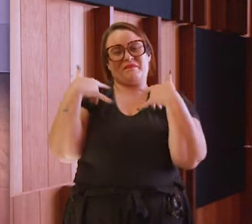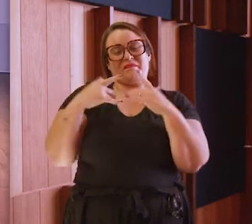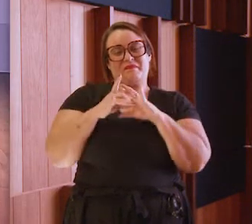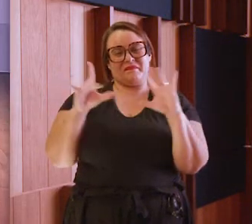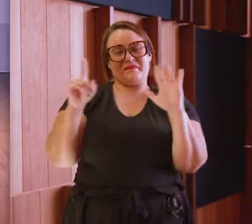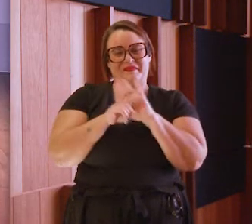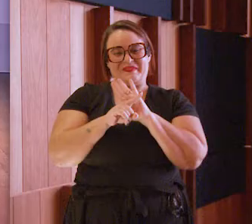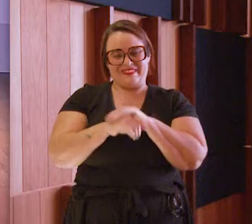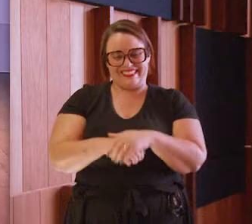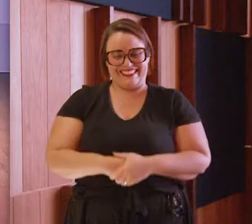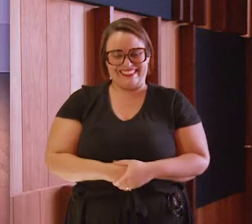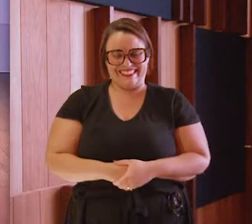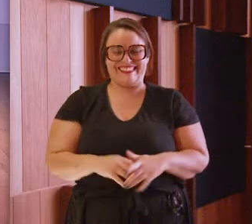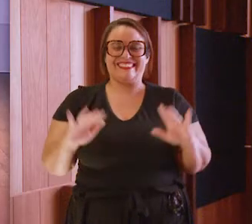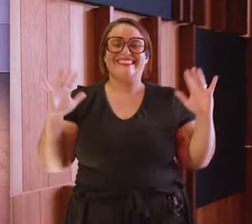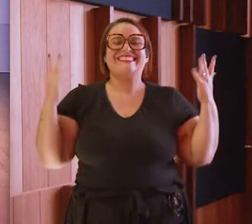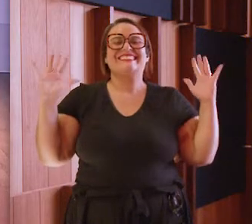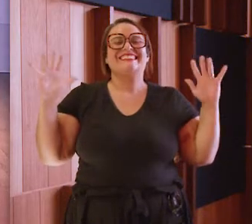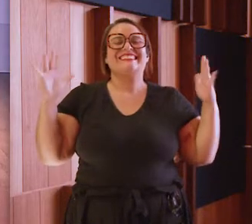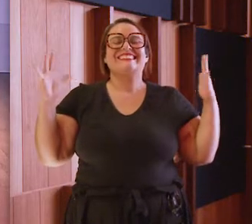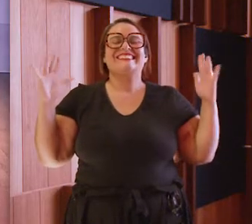very clear presentation